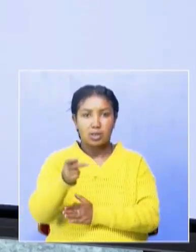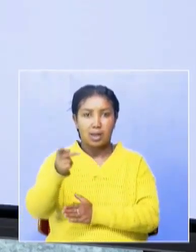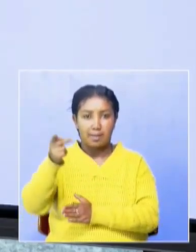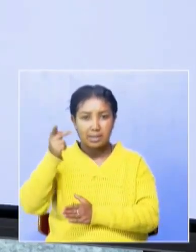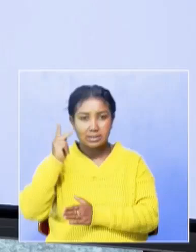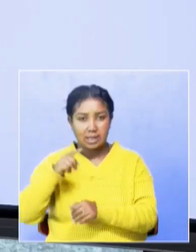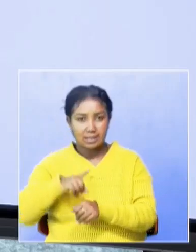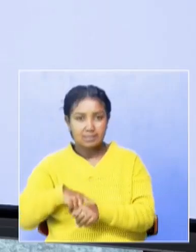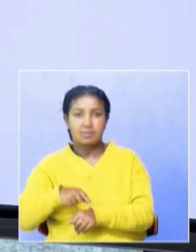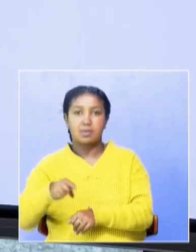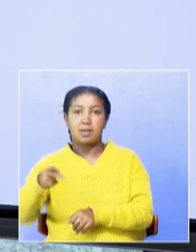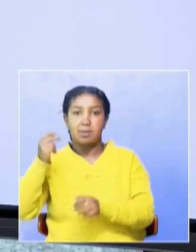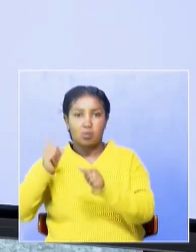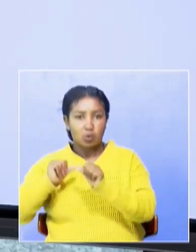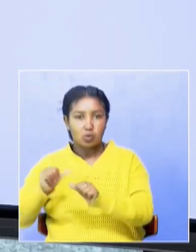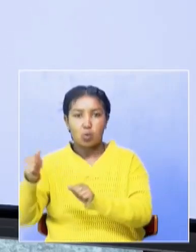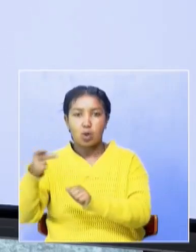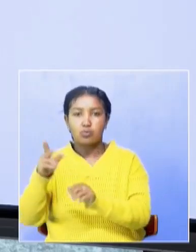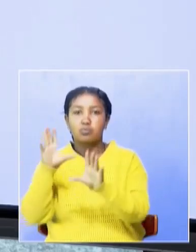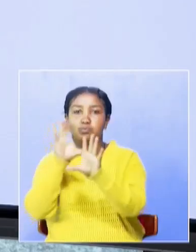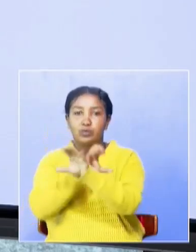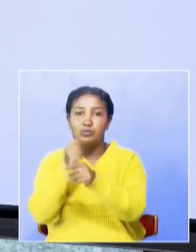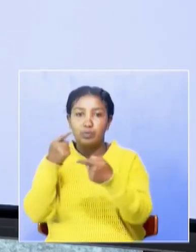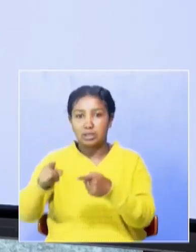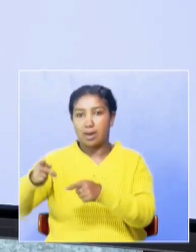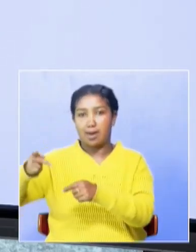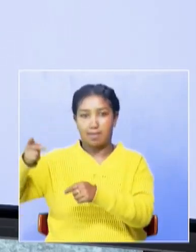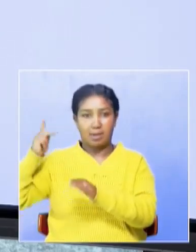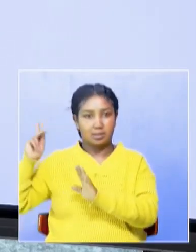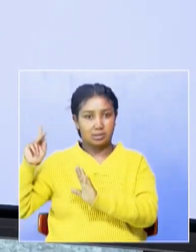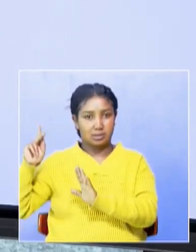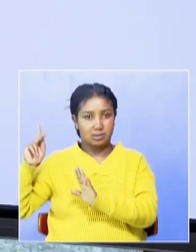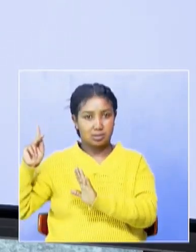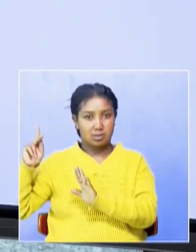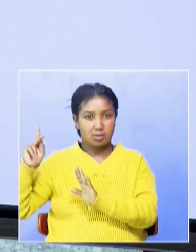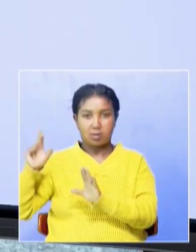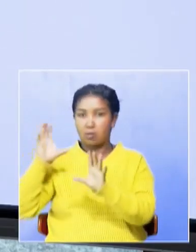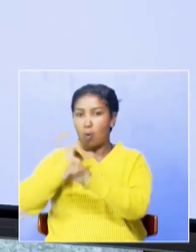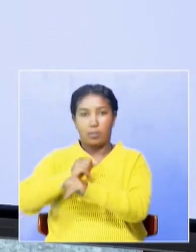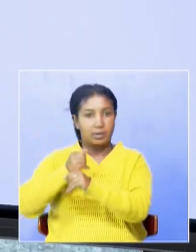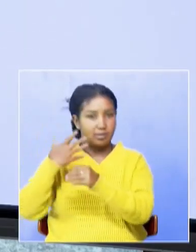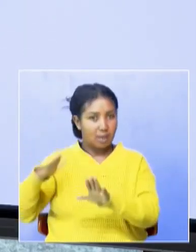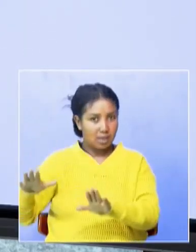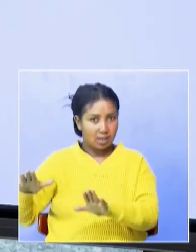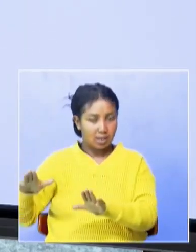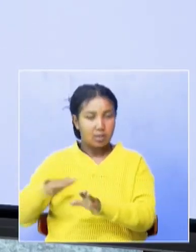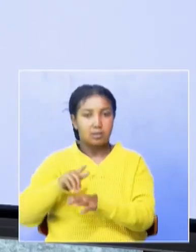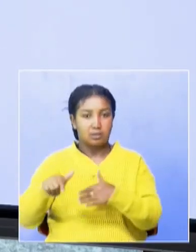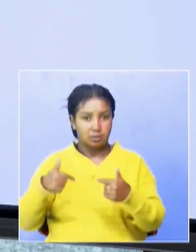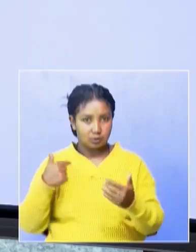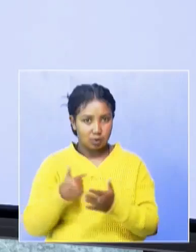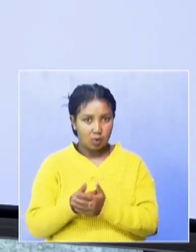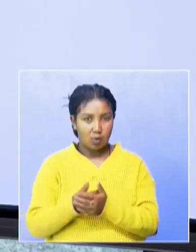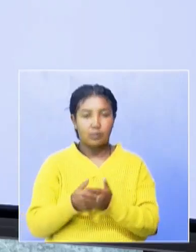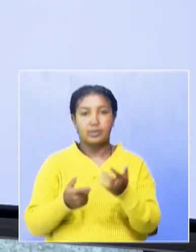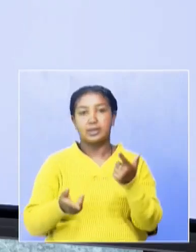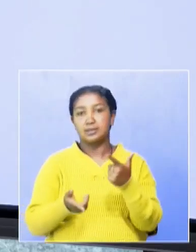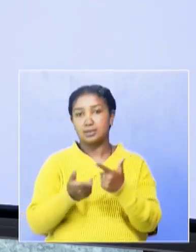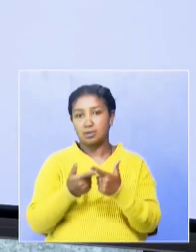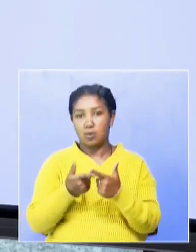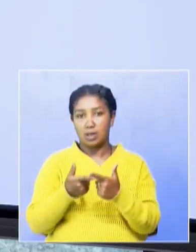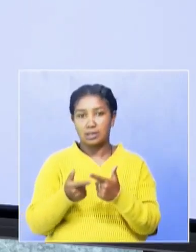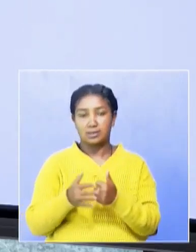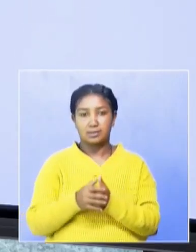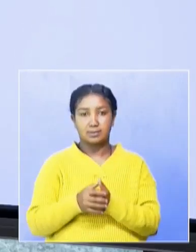just the concept which or the activity which happened in the past and completed there. So, and another one is maybe